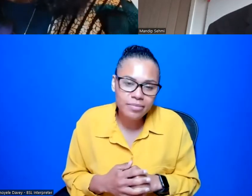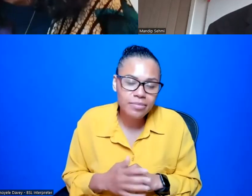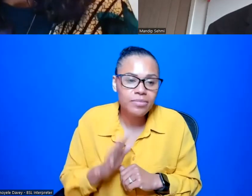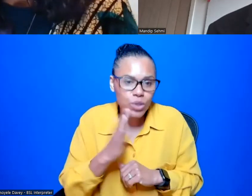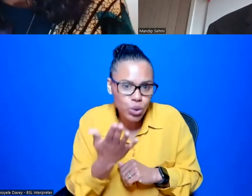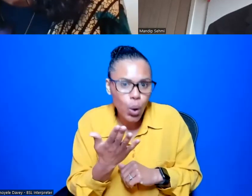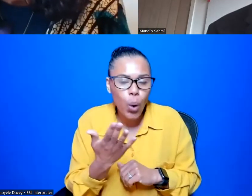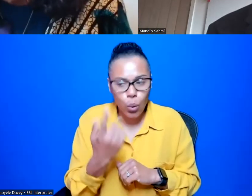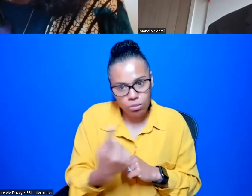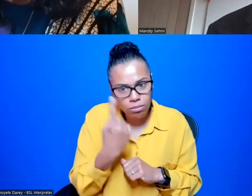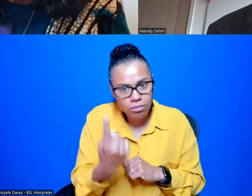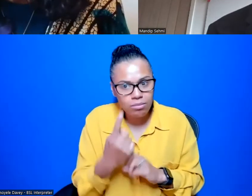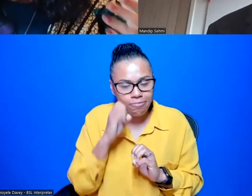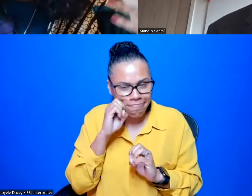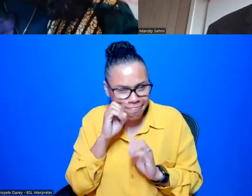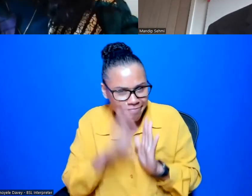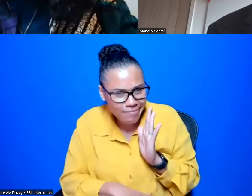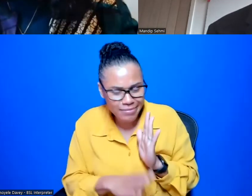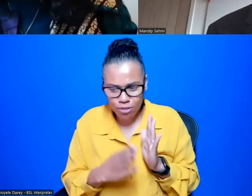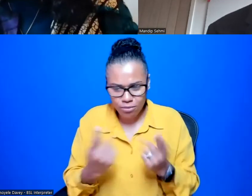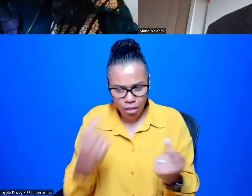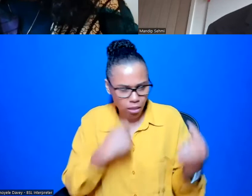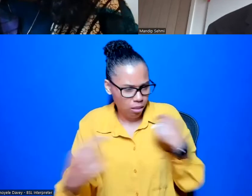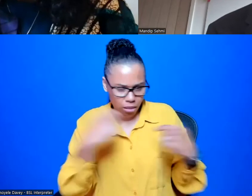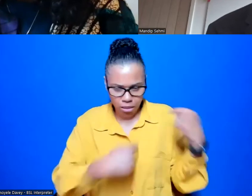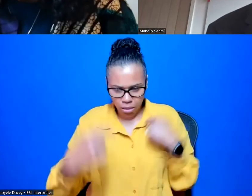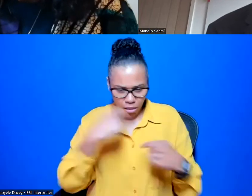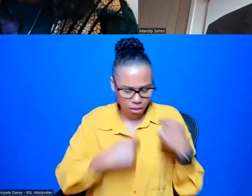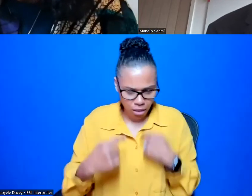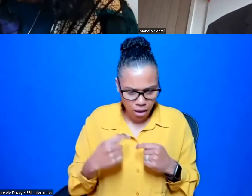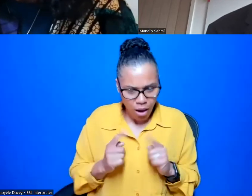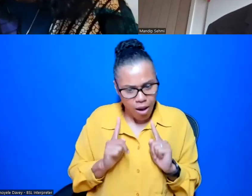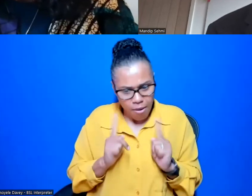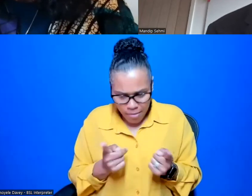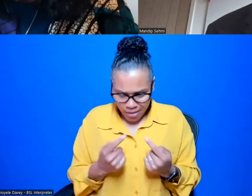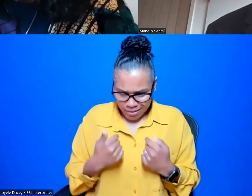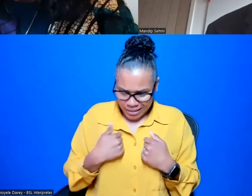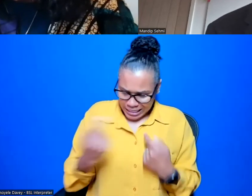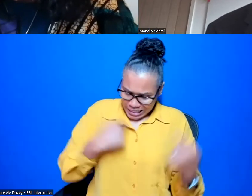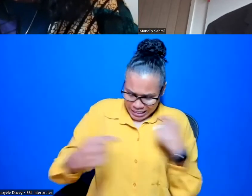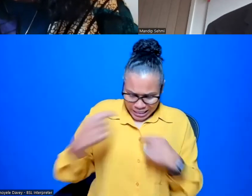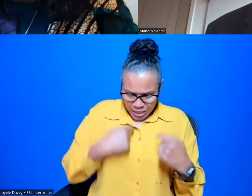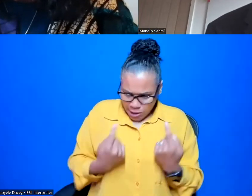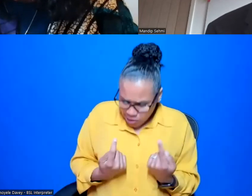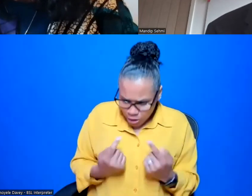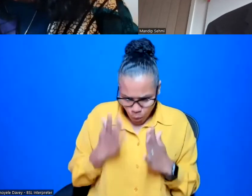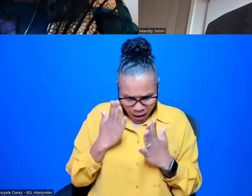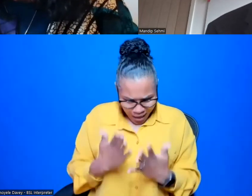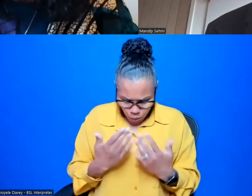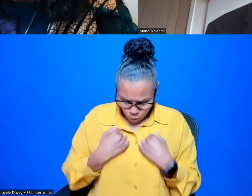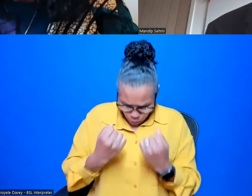who's experiencing the racism, having to then be that person to try to solve some of it within your particular context was a part of